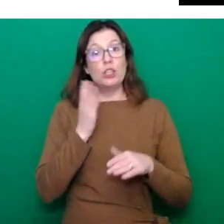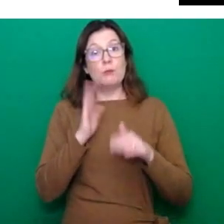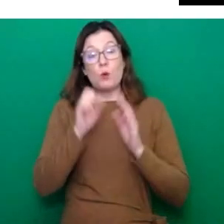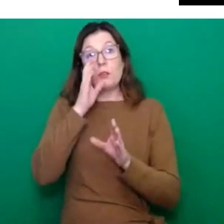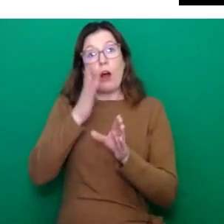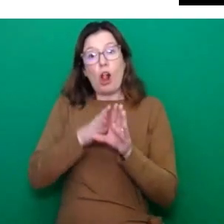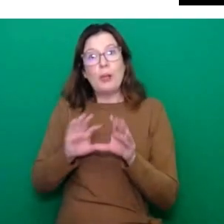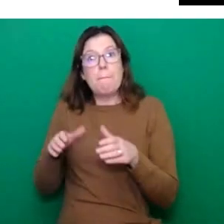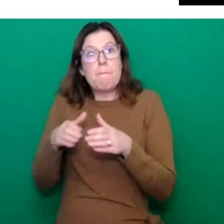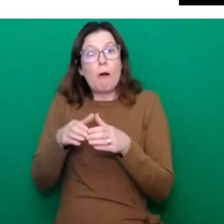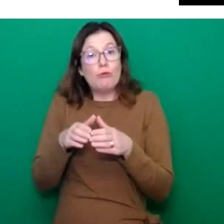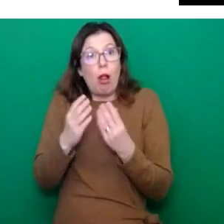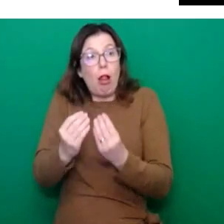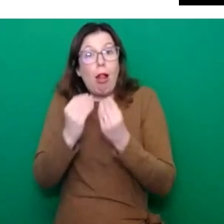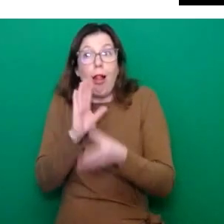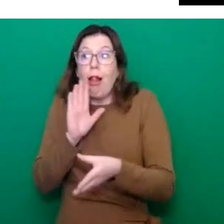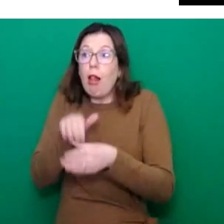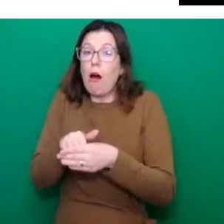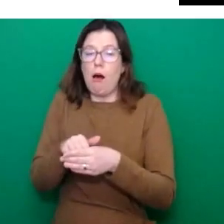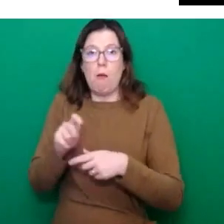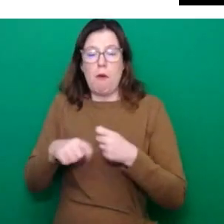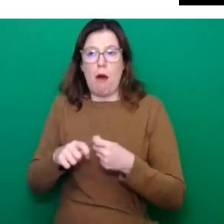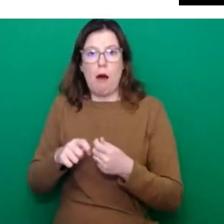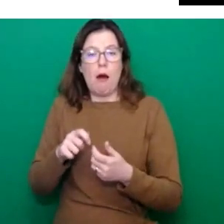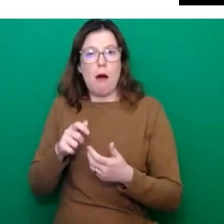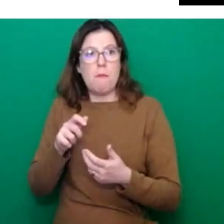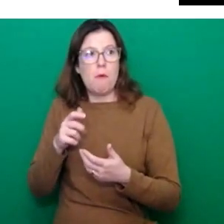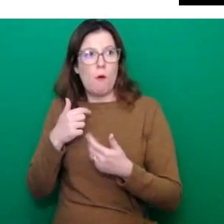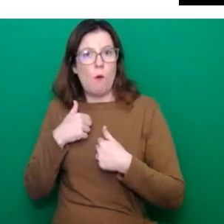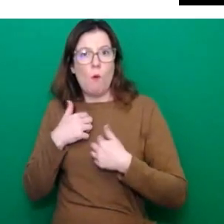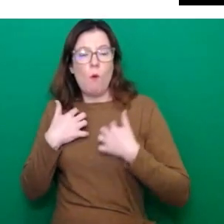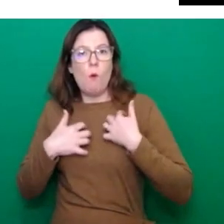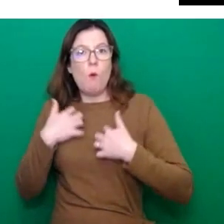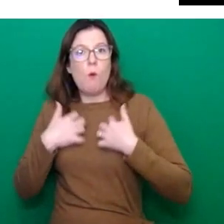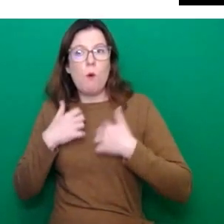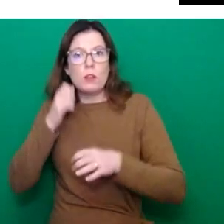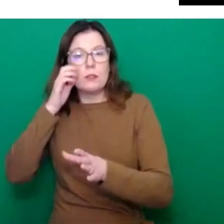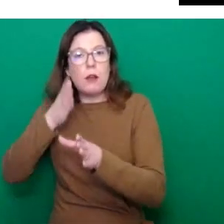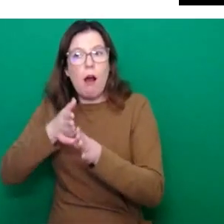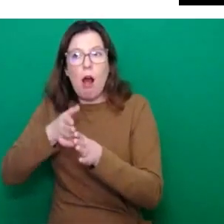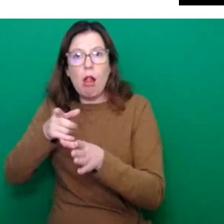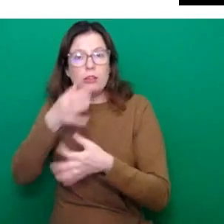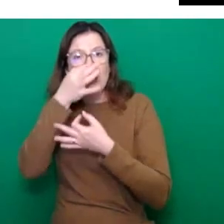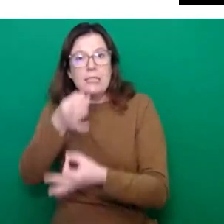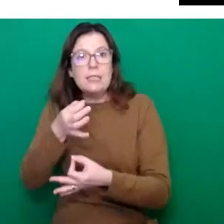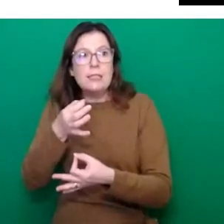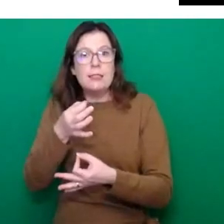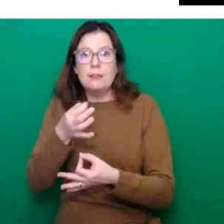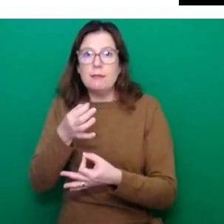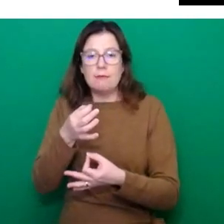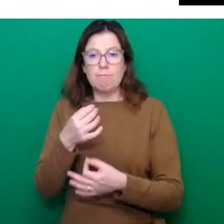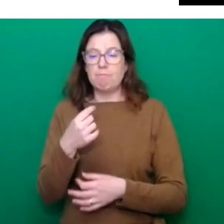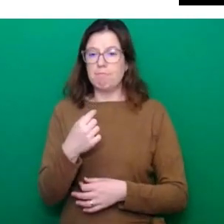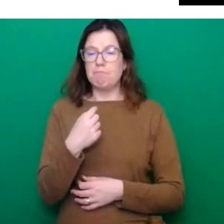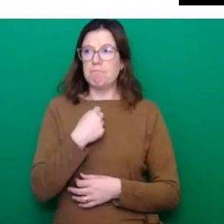module, and that's kind of what opened my eyes to, I suppose, the world of psychology and kind of sparked my interest. So